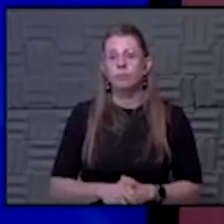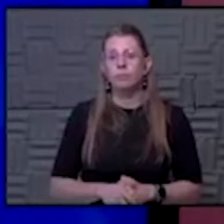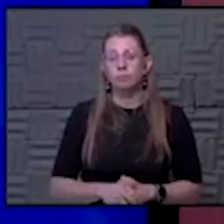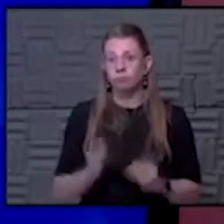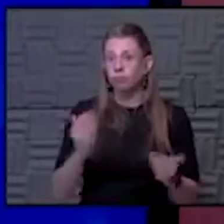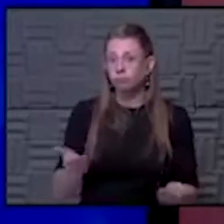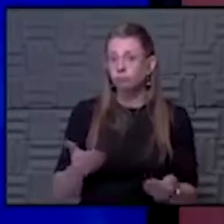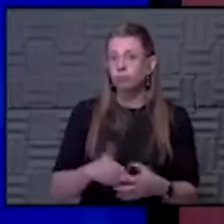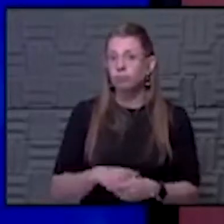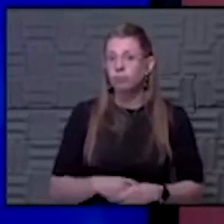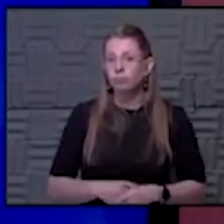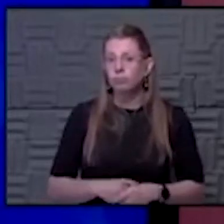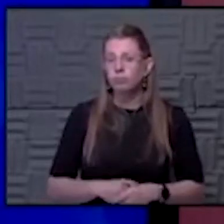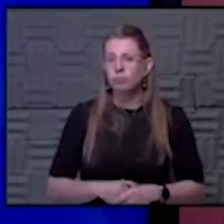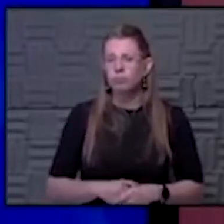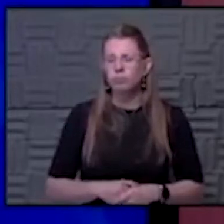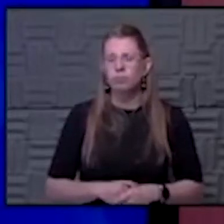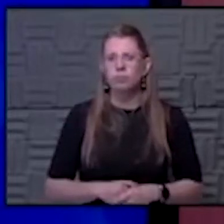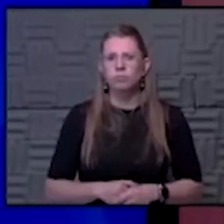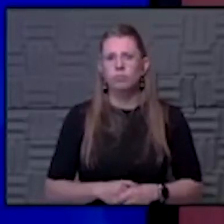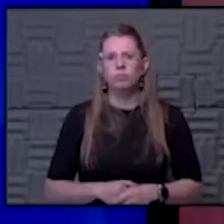Go ahead. You all.